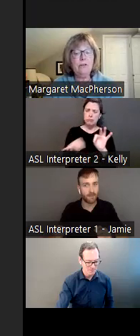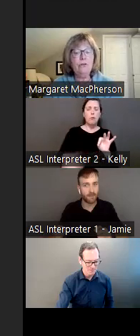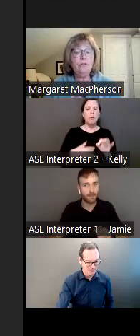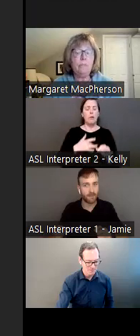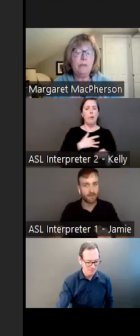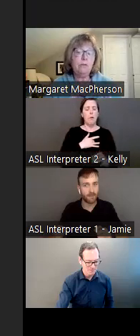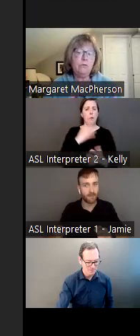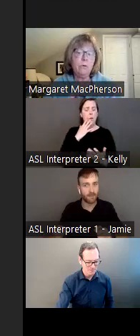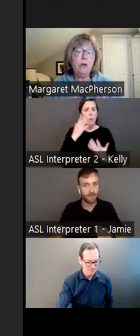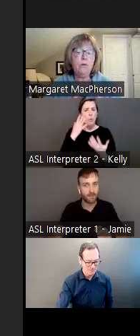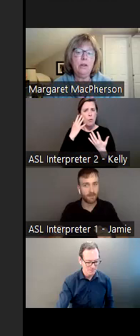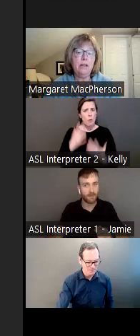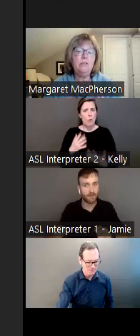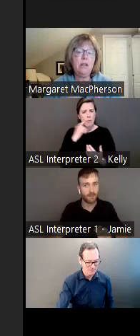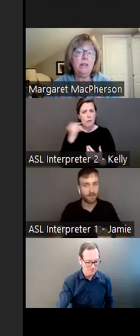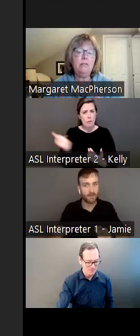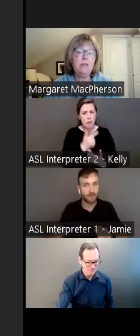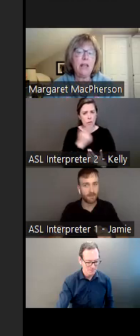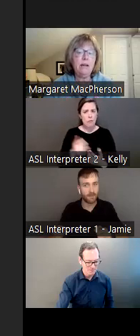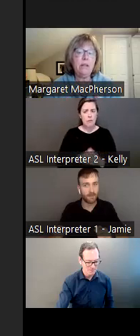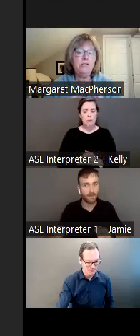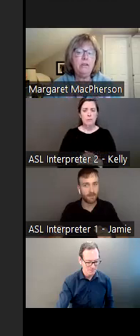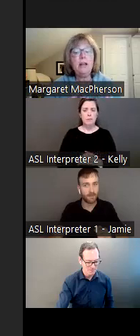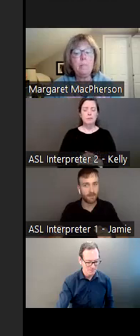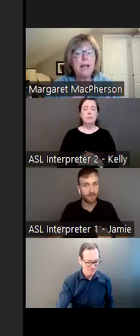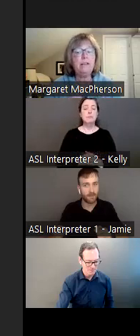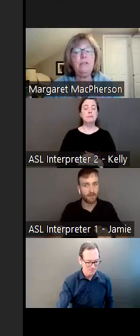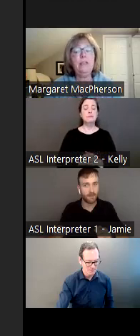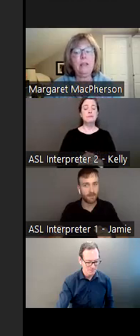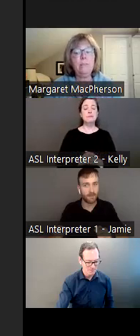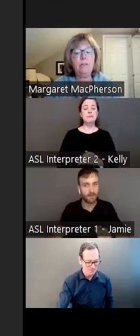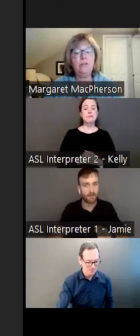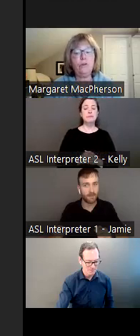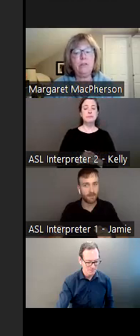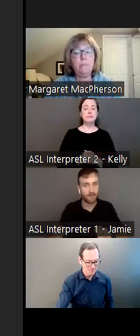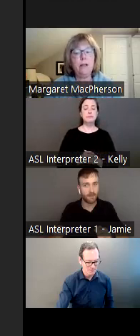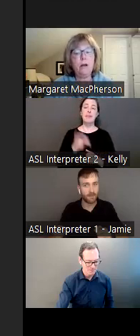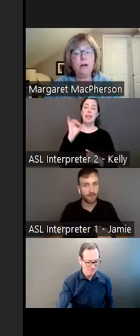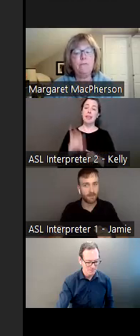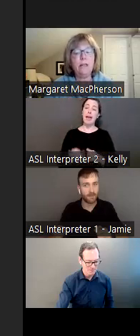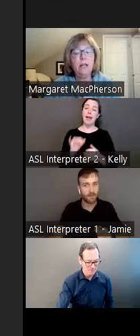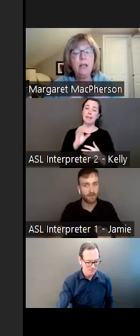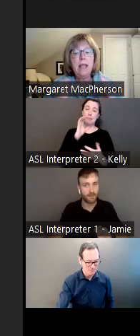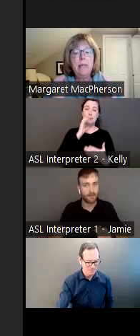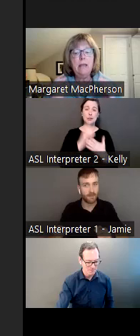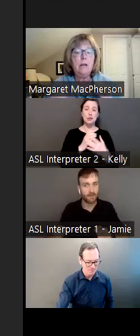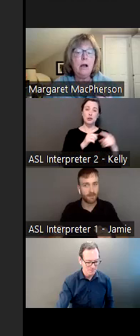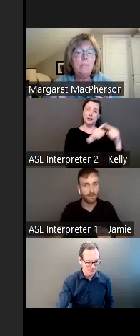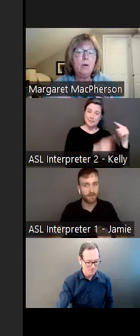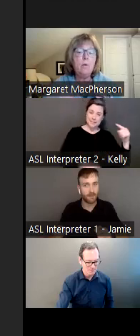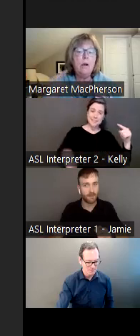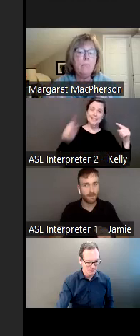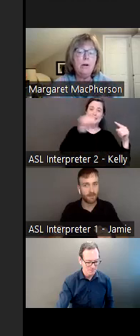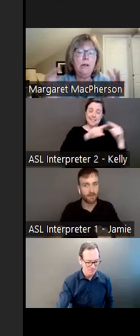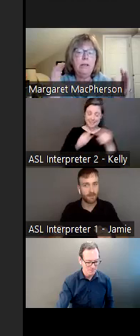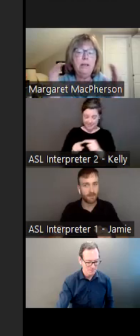us to do something. So if you want to go to the it's the animation, come back to thinking about that choice biography. And then